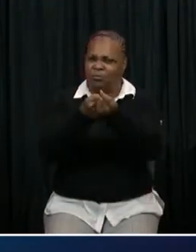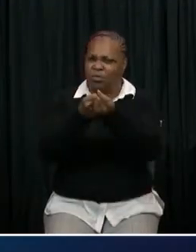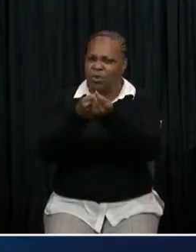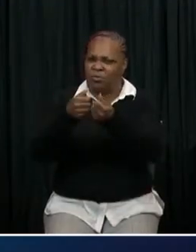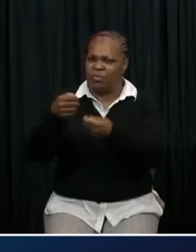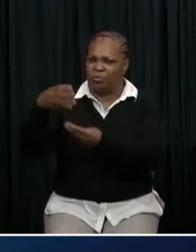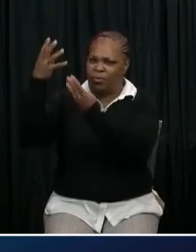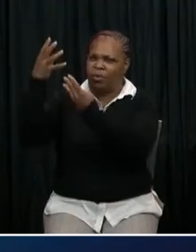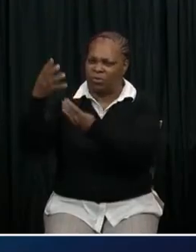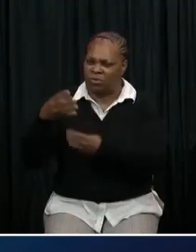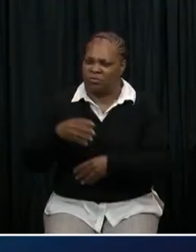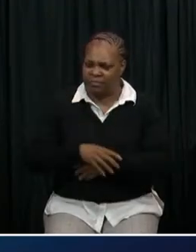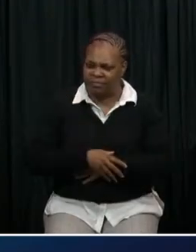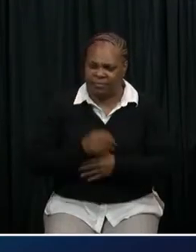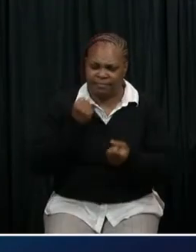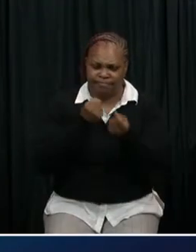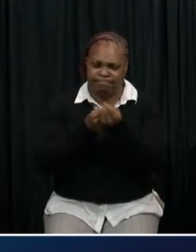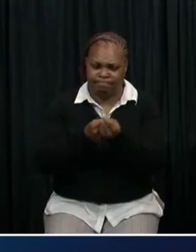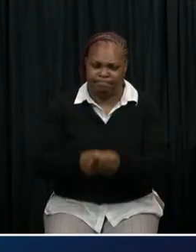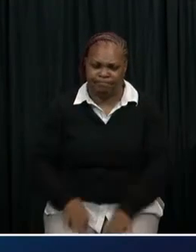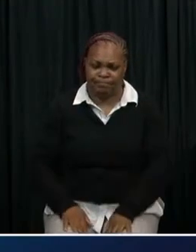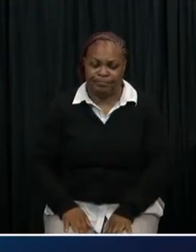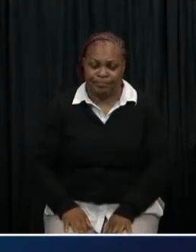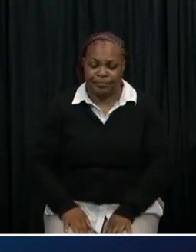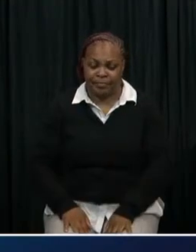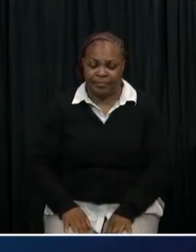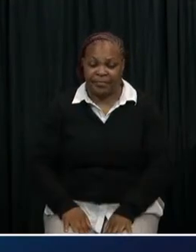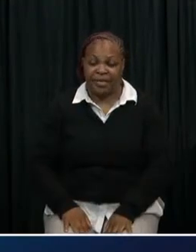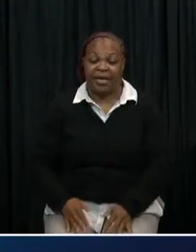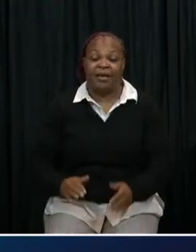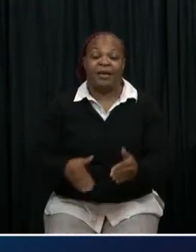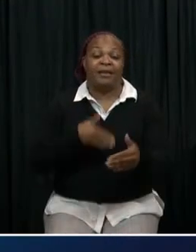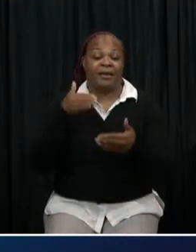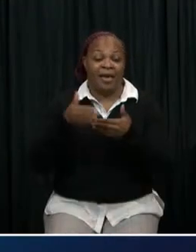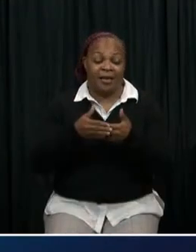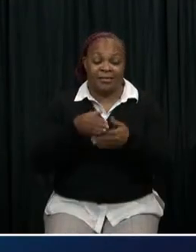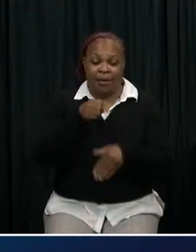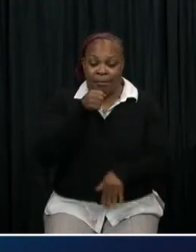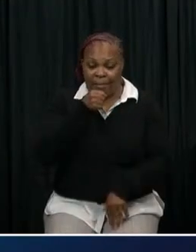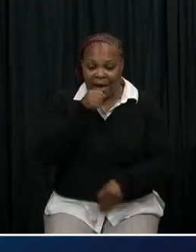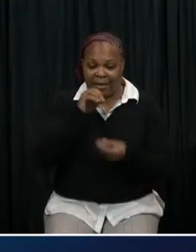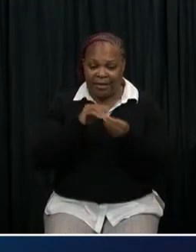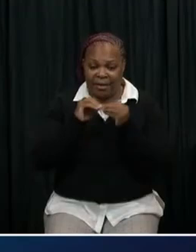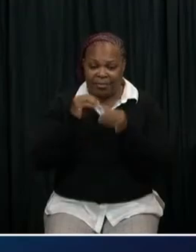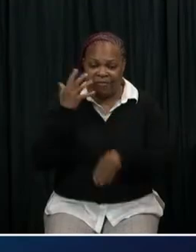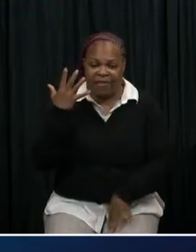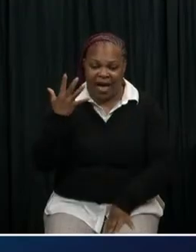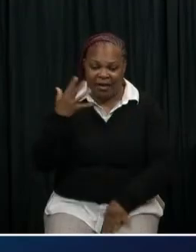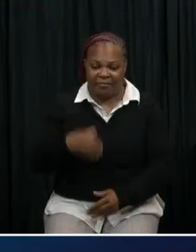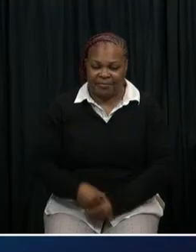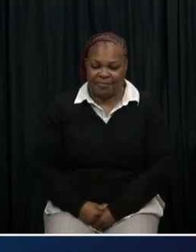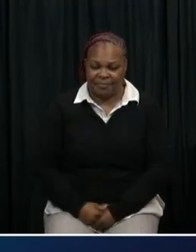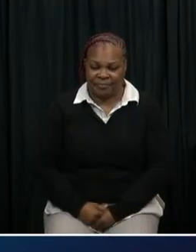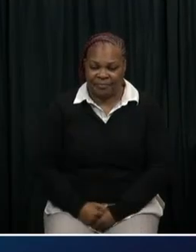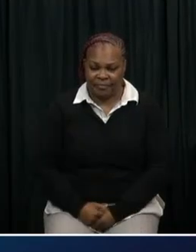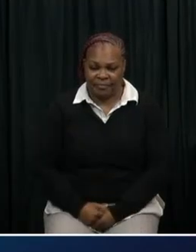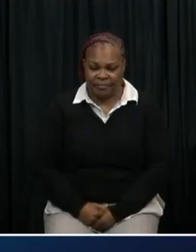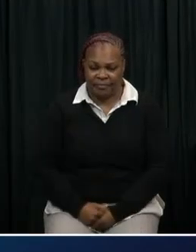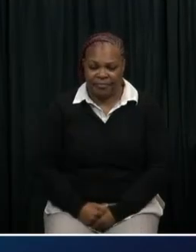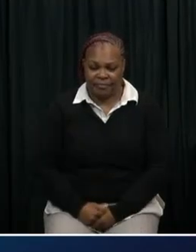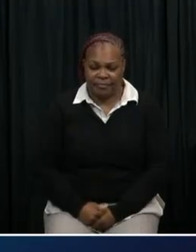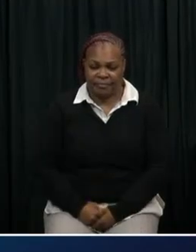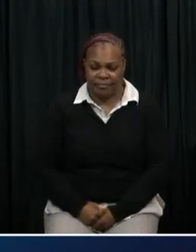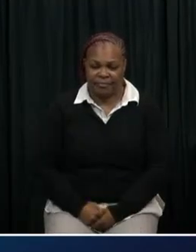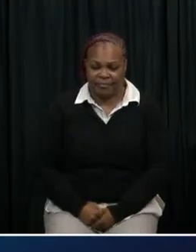Martin, for your words. Now we have mic number 5, Pasmore